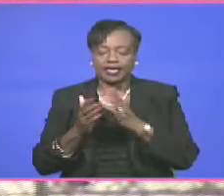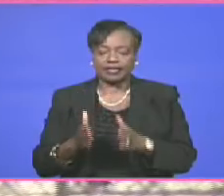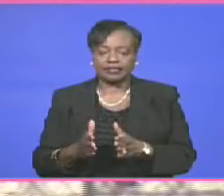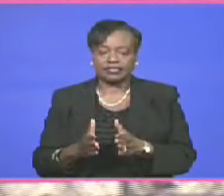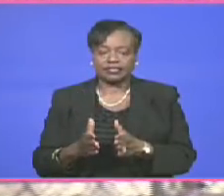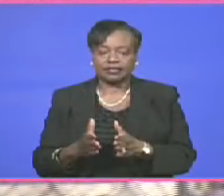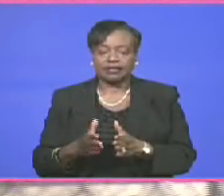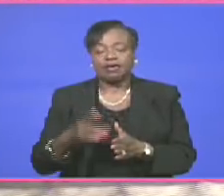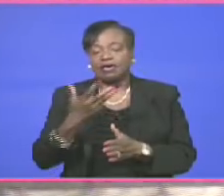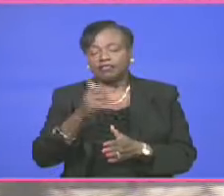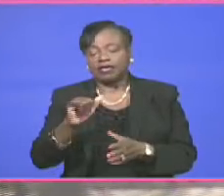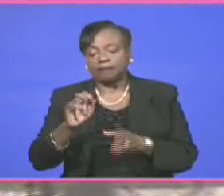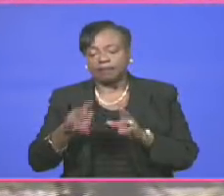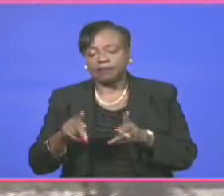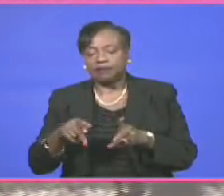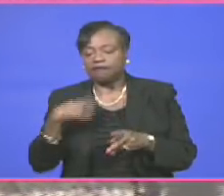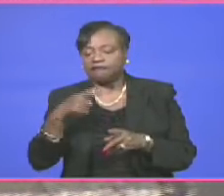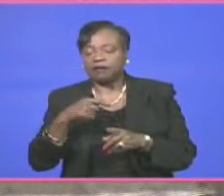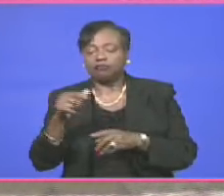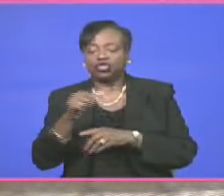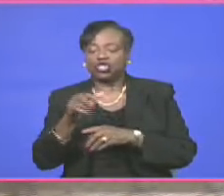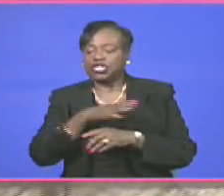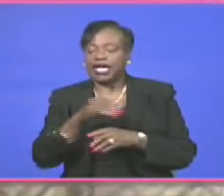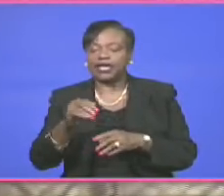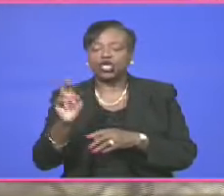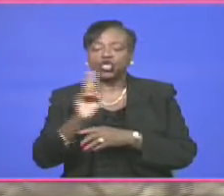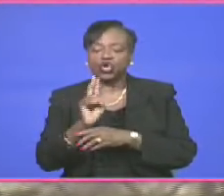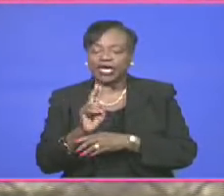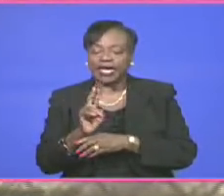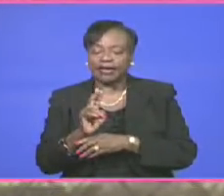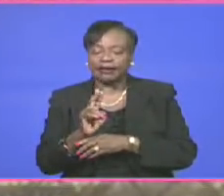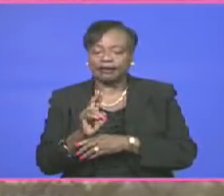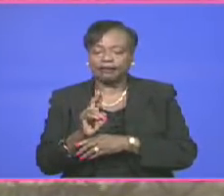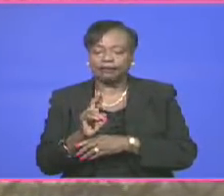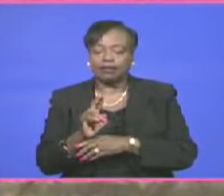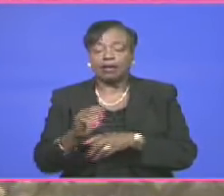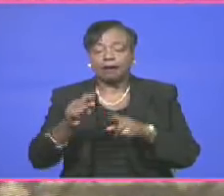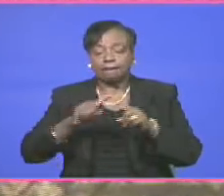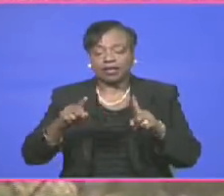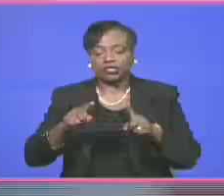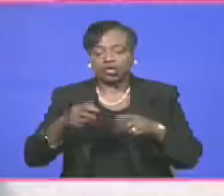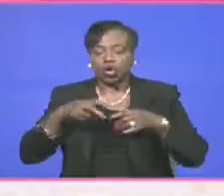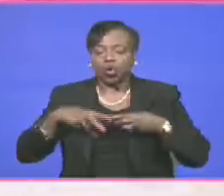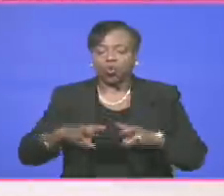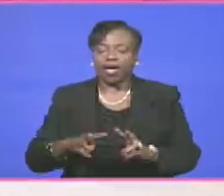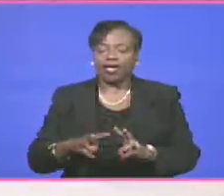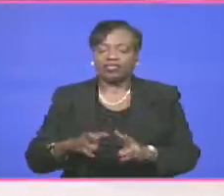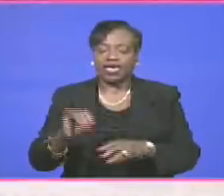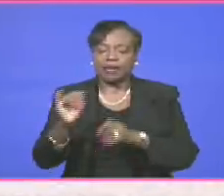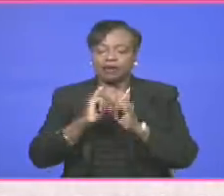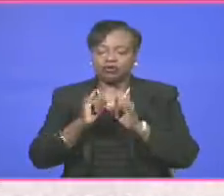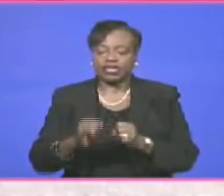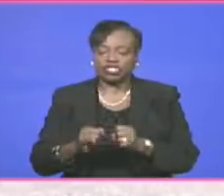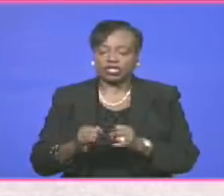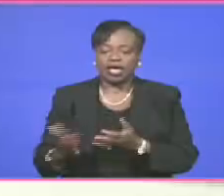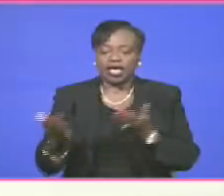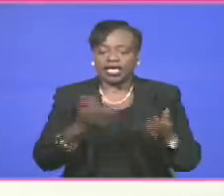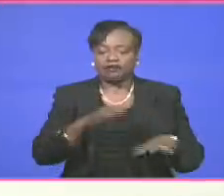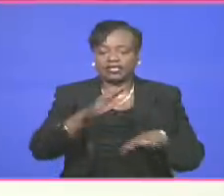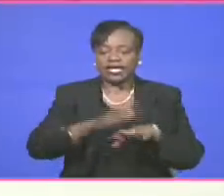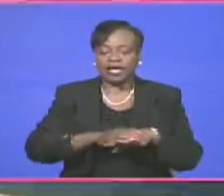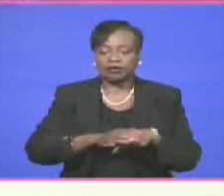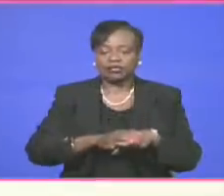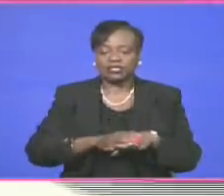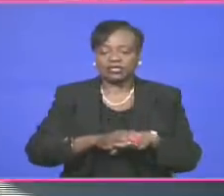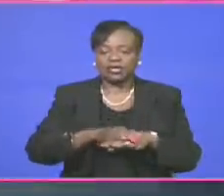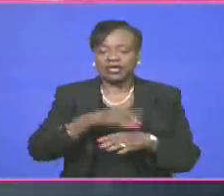also migrants from as far away as Georgia and Uganda. But while the Immigration Department carries out this routine, their frustration